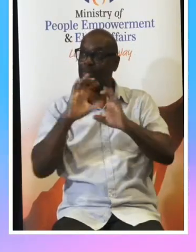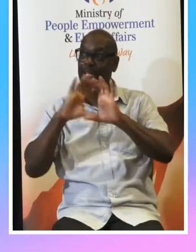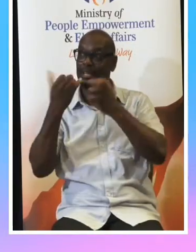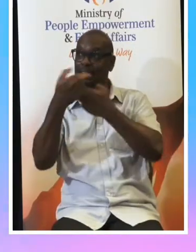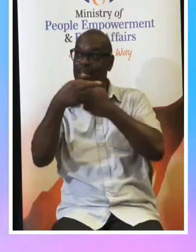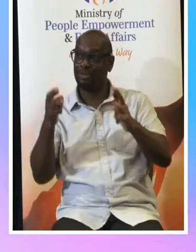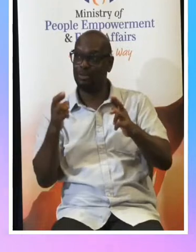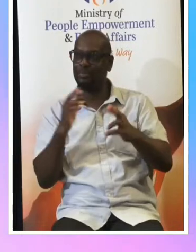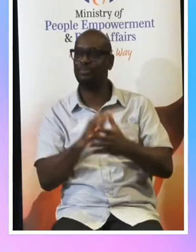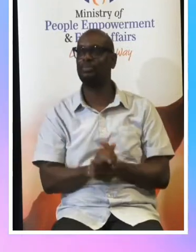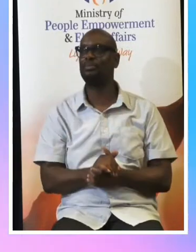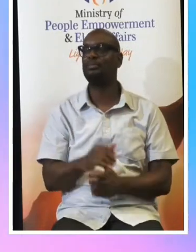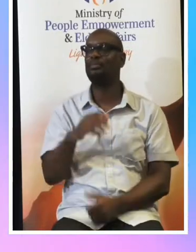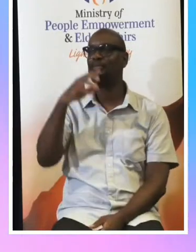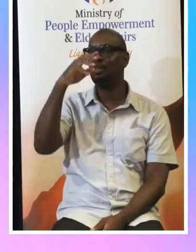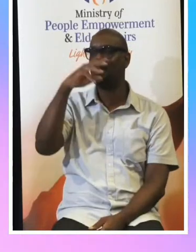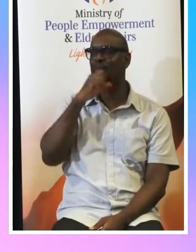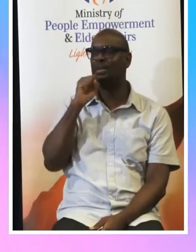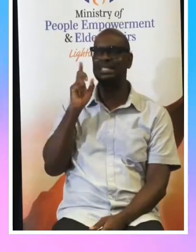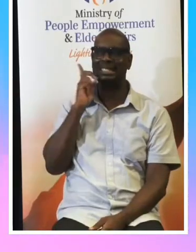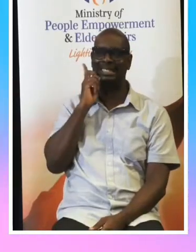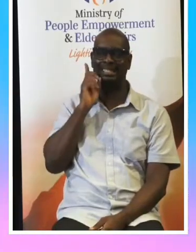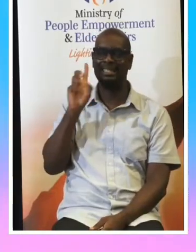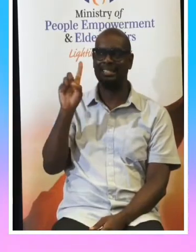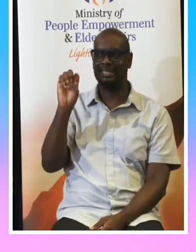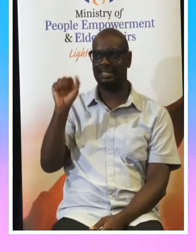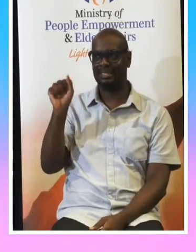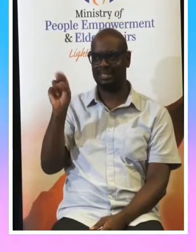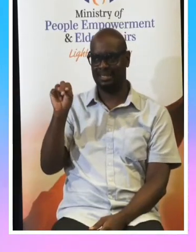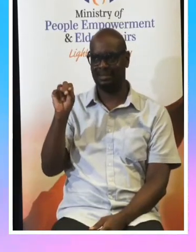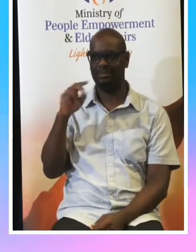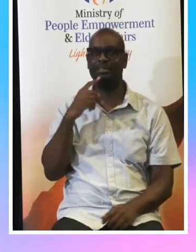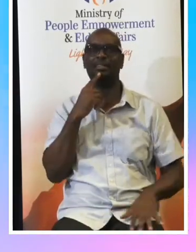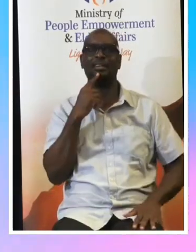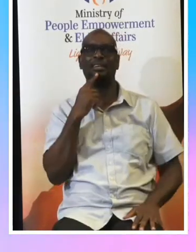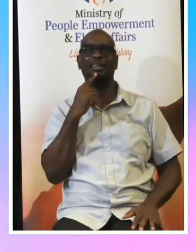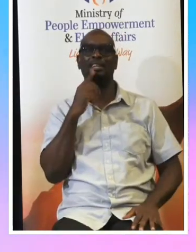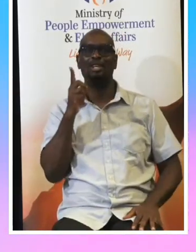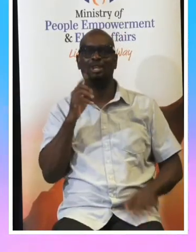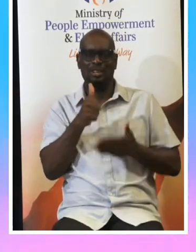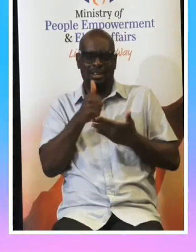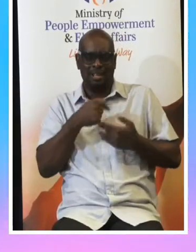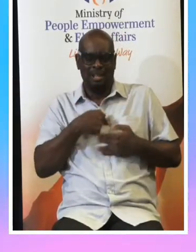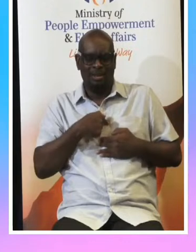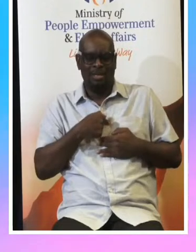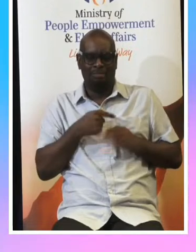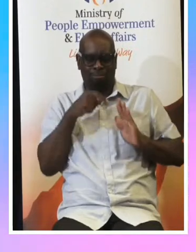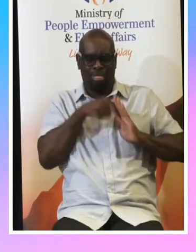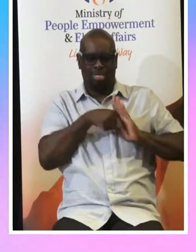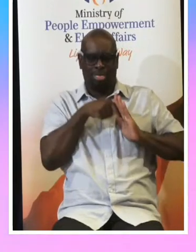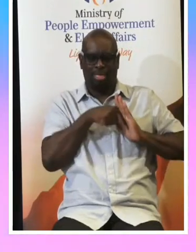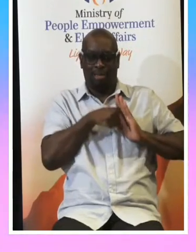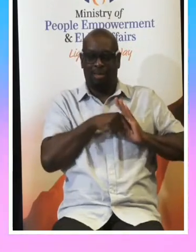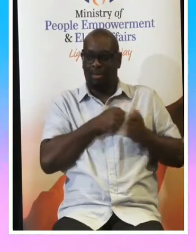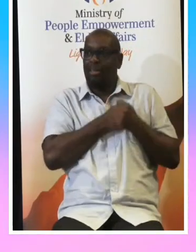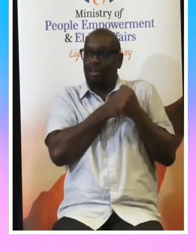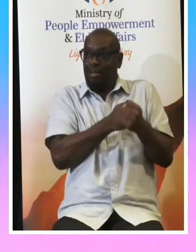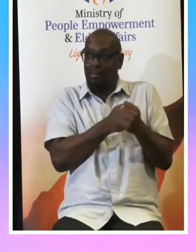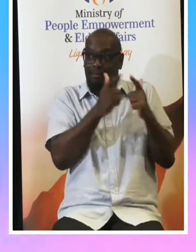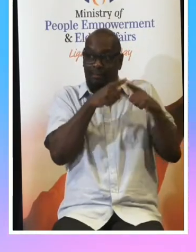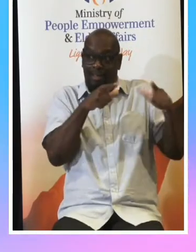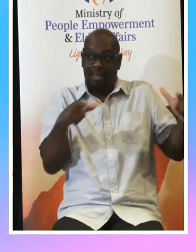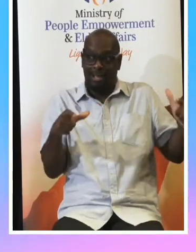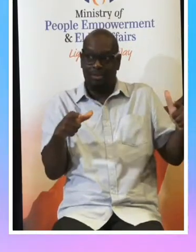Ms. Dean, who, in addition to making me a lover of language and a stickler for the proper use of grammar